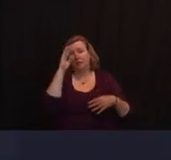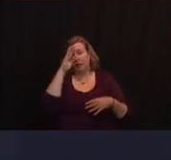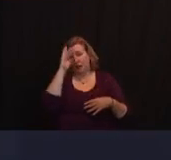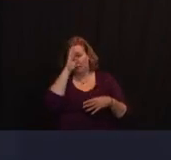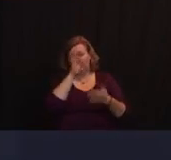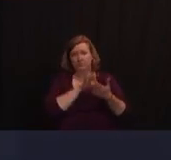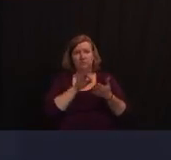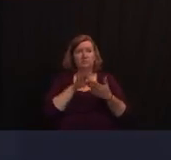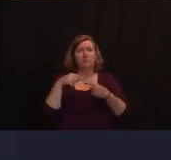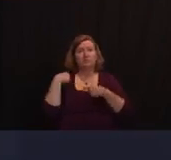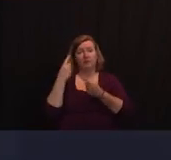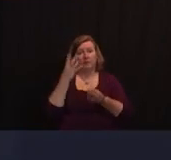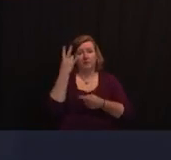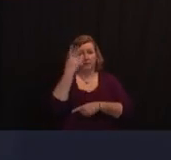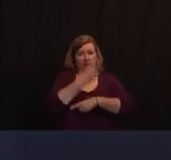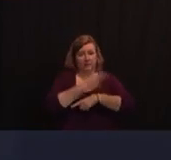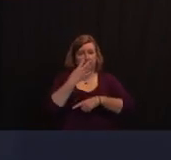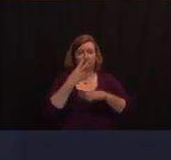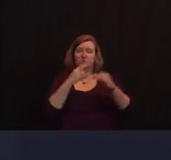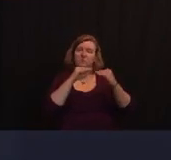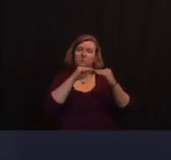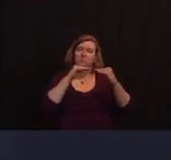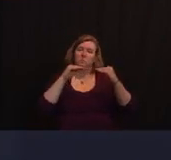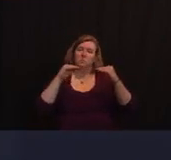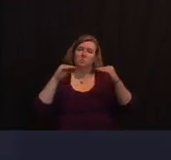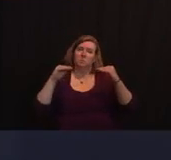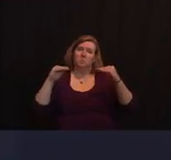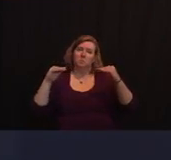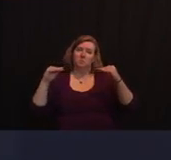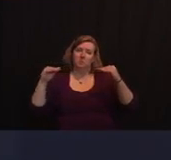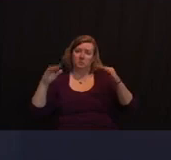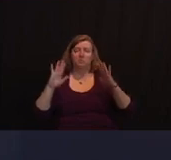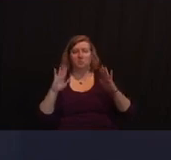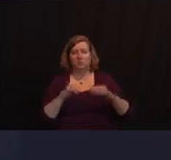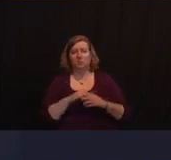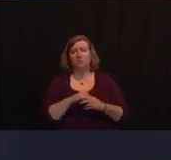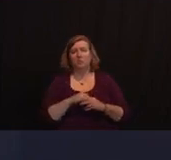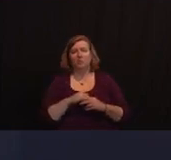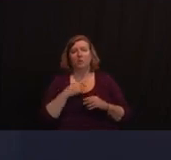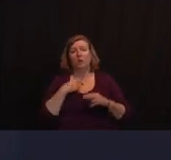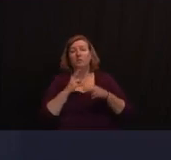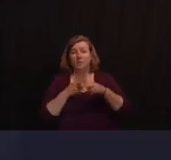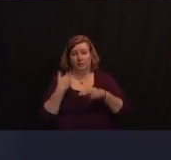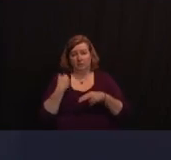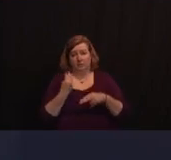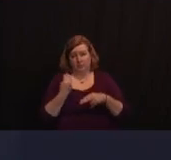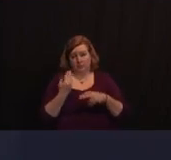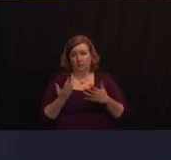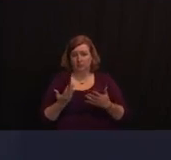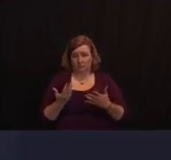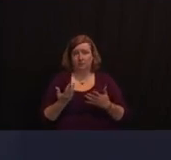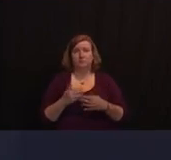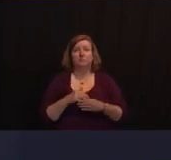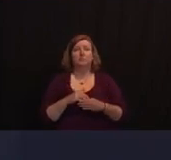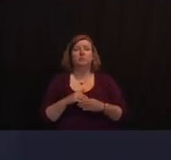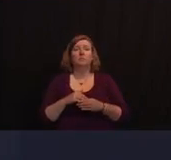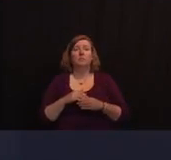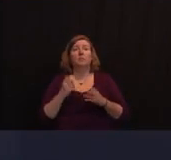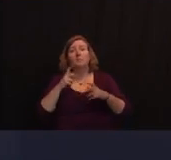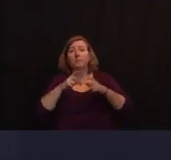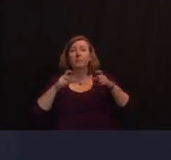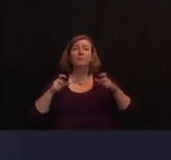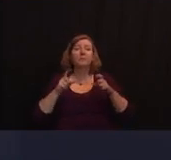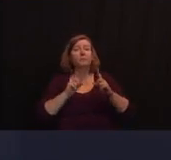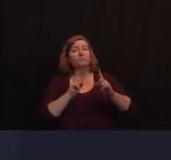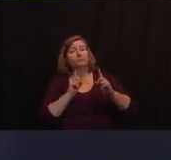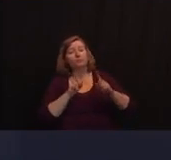7 days has stabilized somewhat. And as I mentioned on Monday, a large percentage of our hospitalizations are